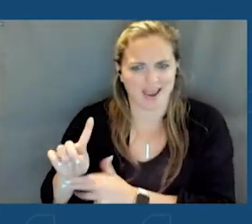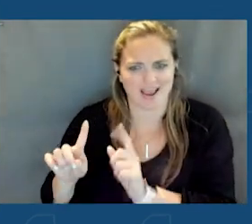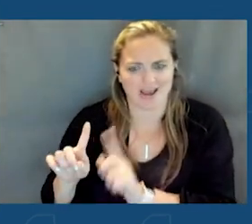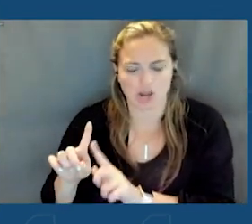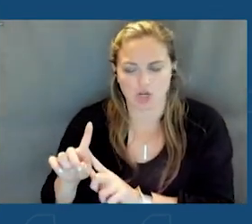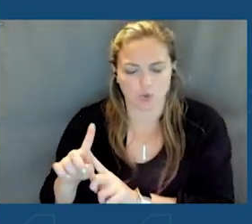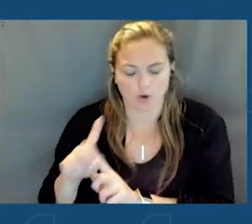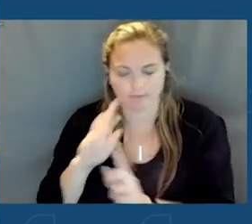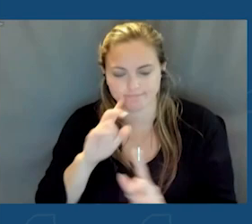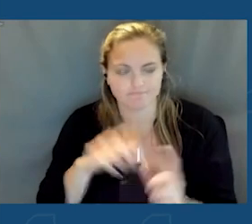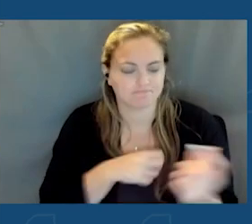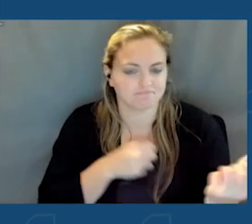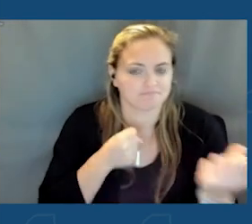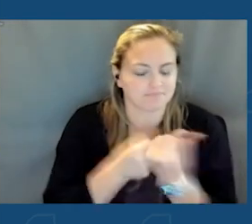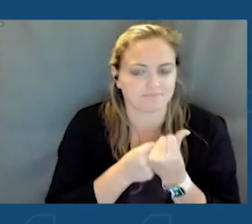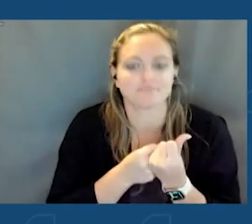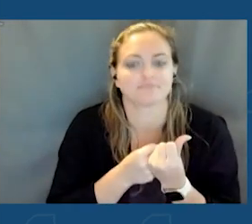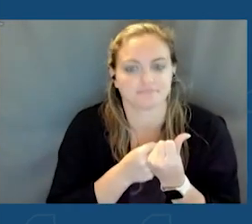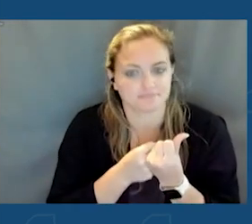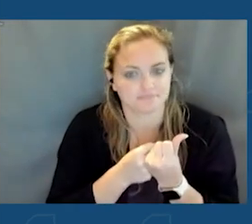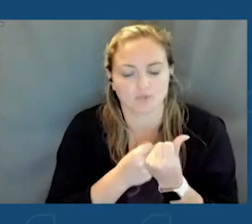and support